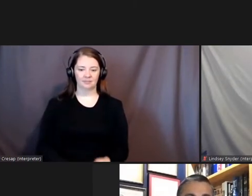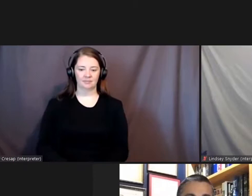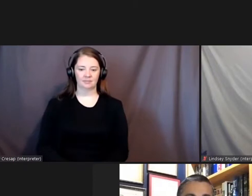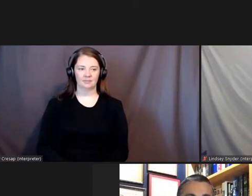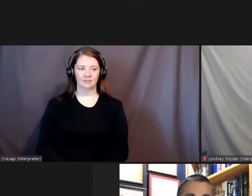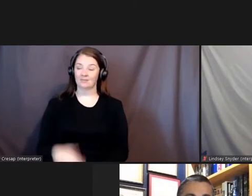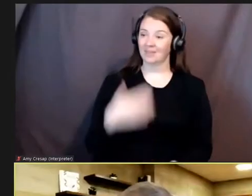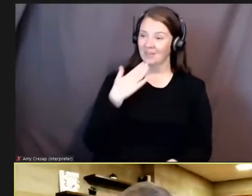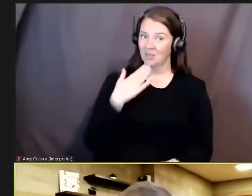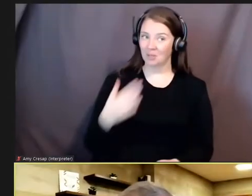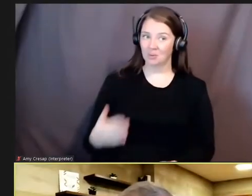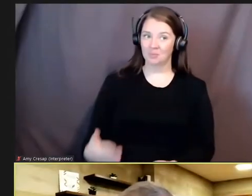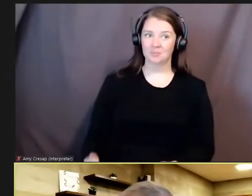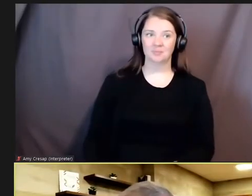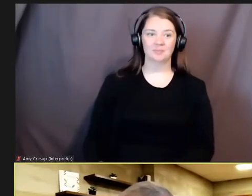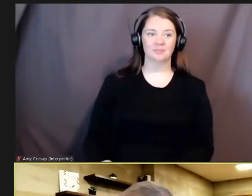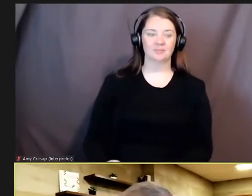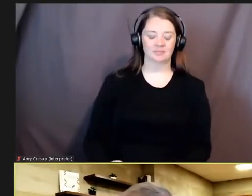Thank you.